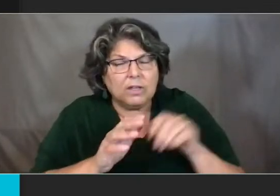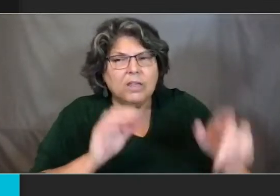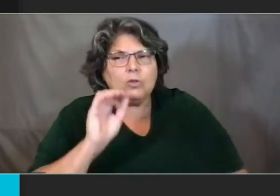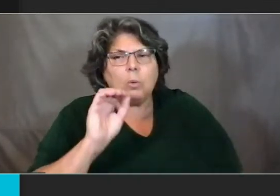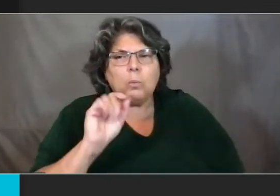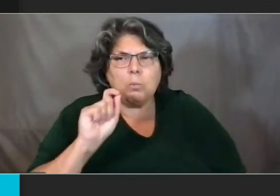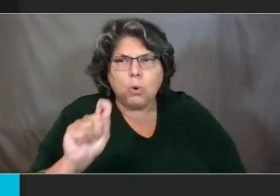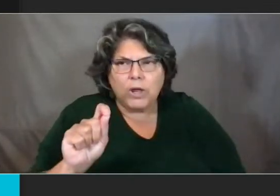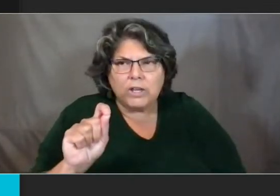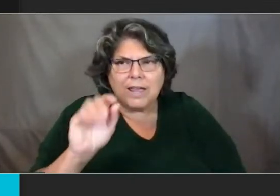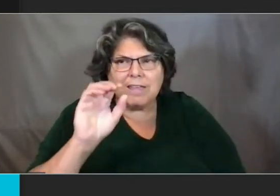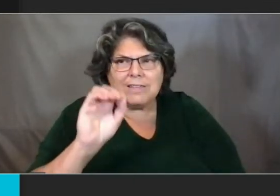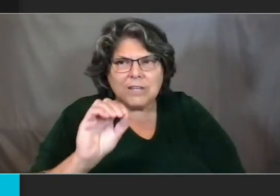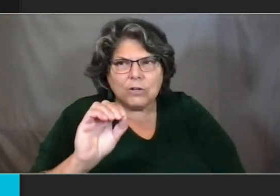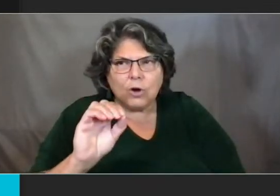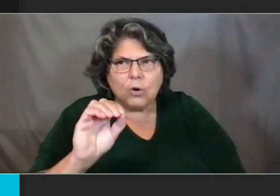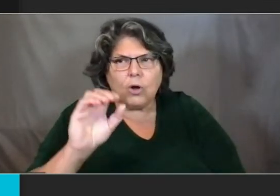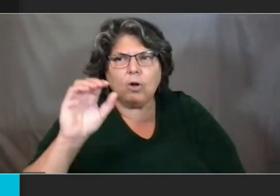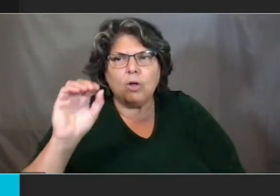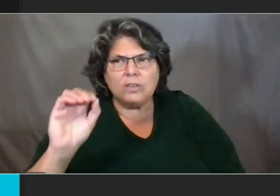0.0018%. So it's